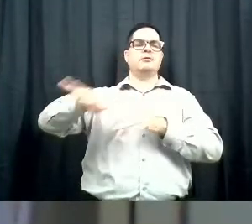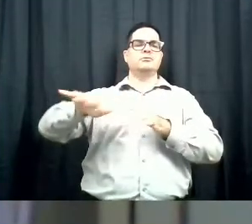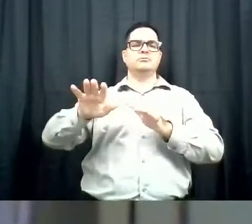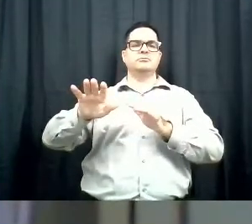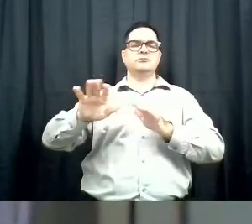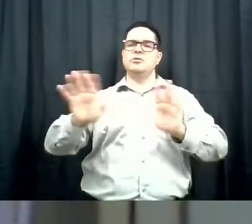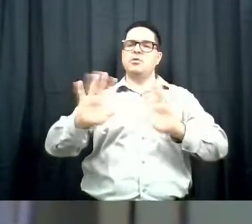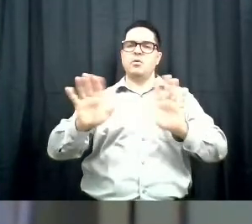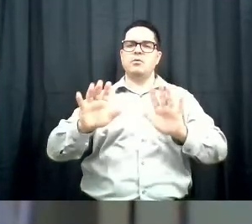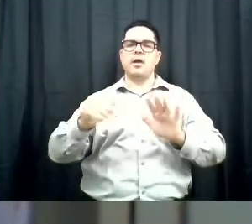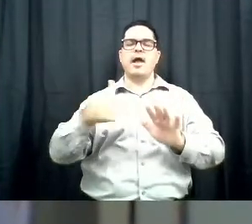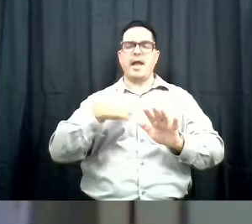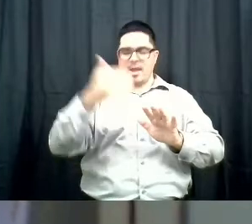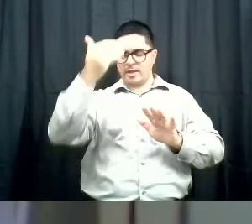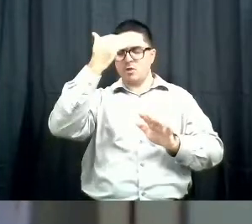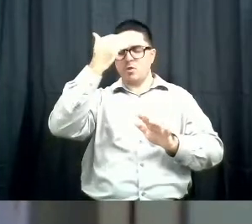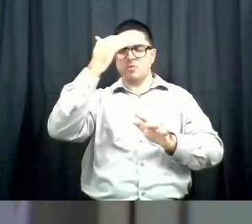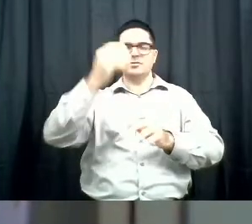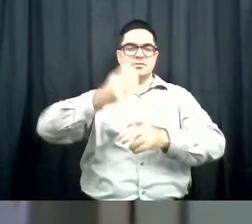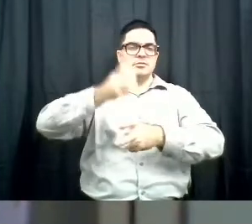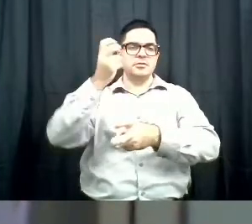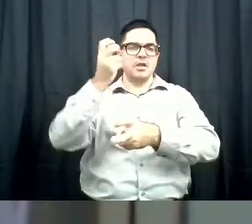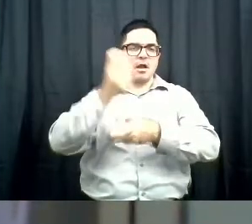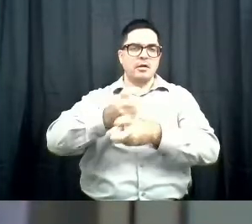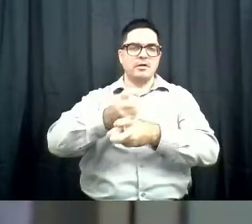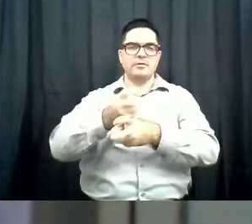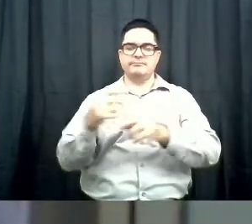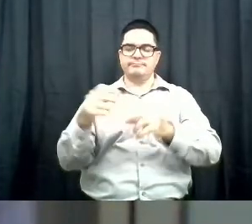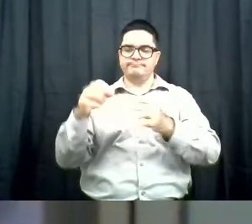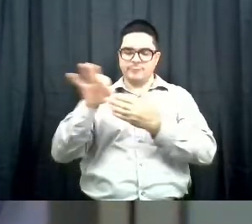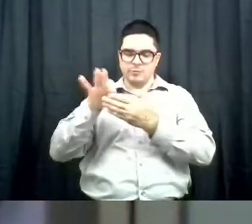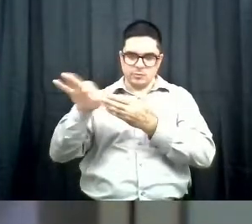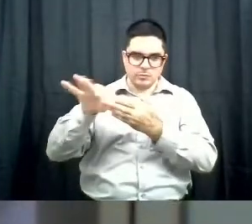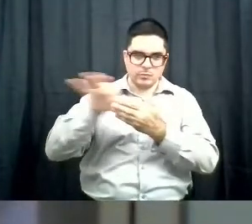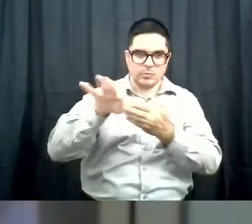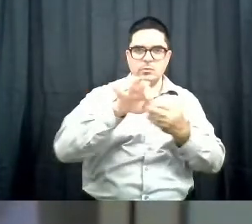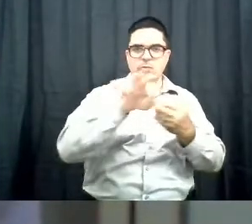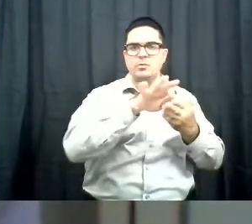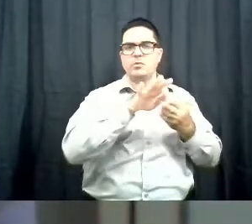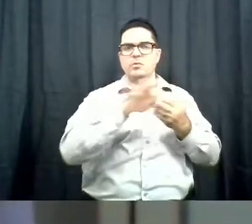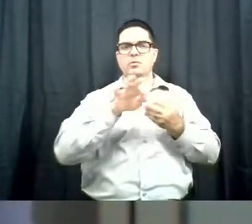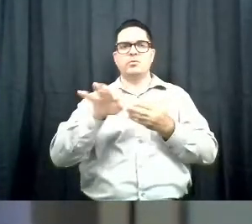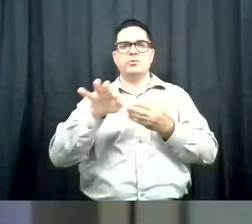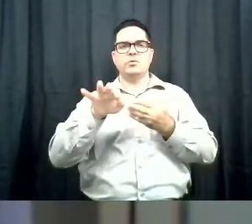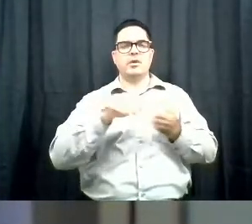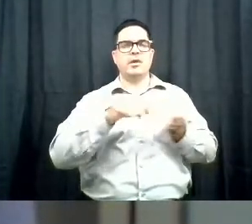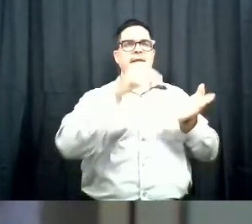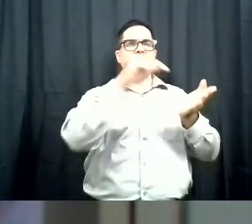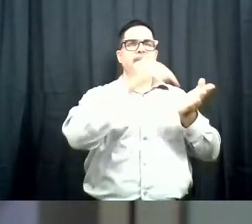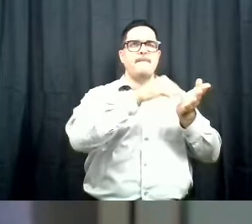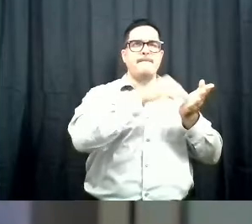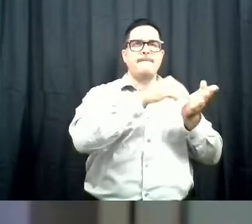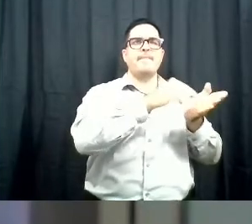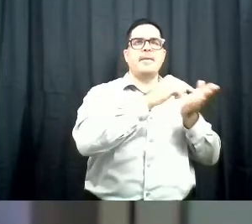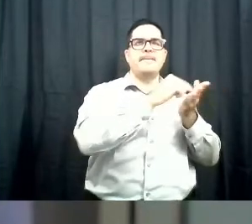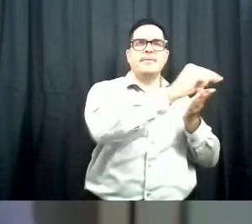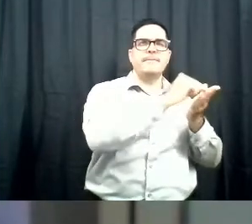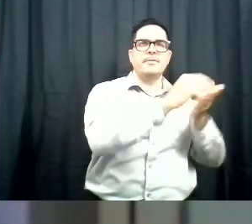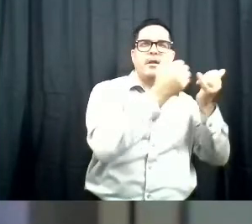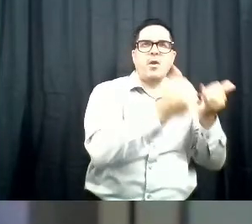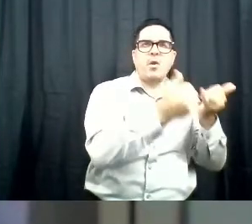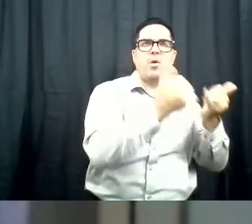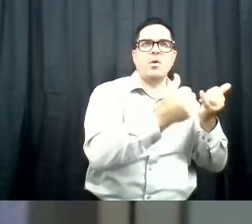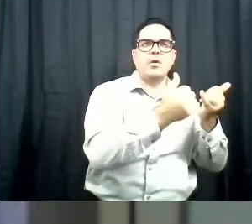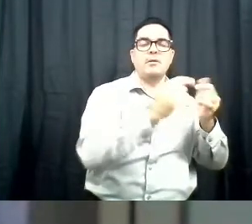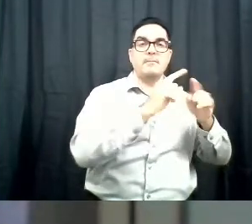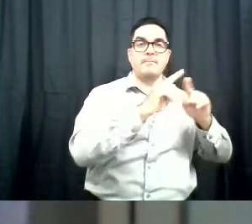very hard thing to do, because you're not just thinking about, making some lump sum debt payment today. You're saying, what are we going to be paying over 10 years